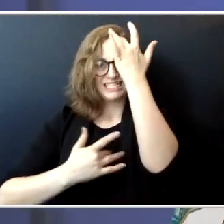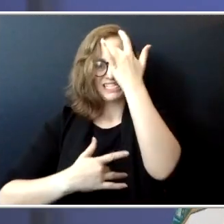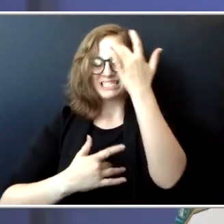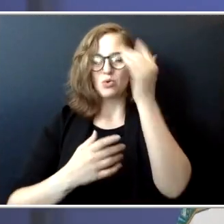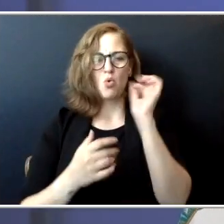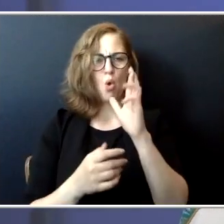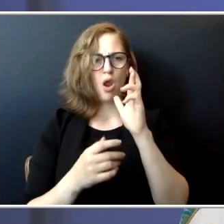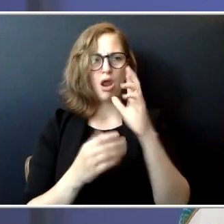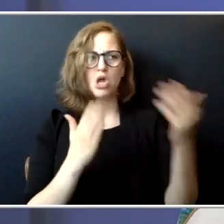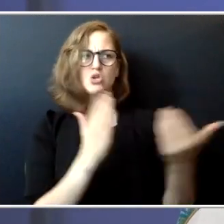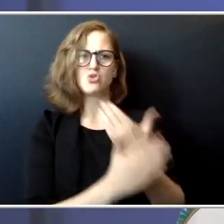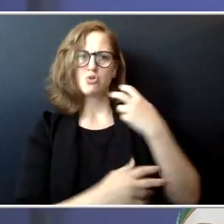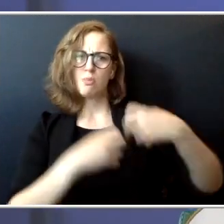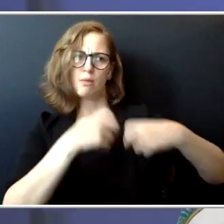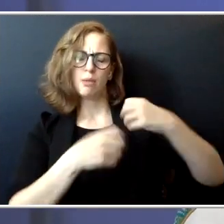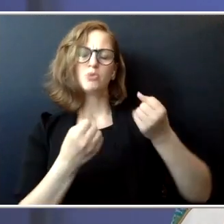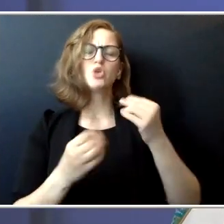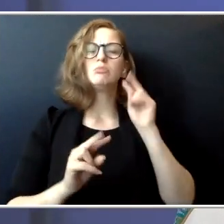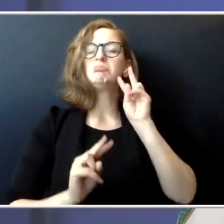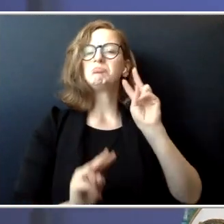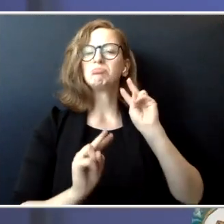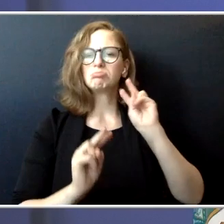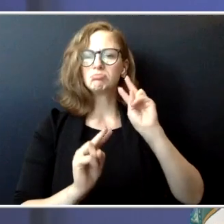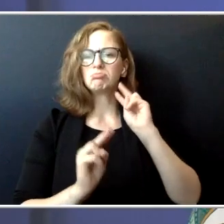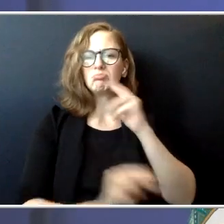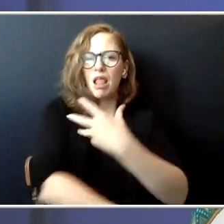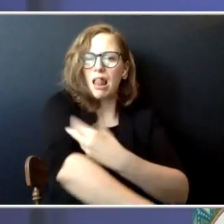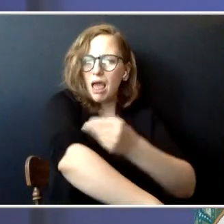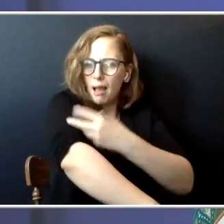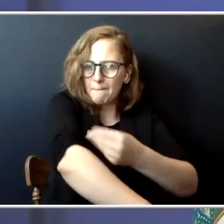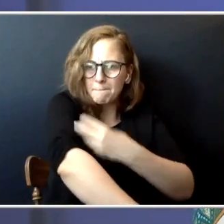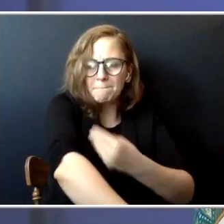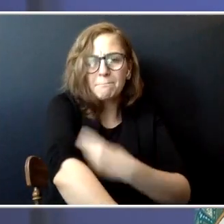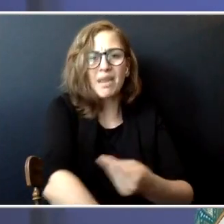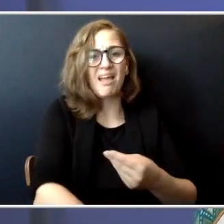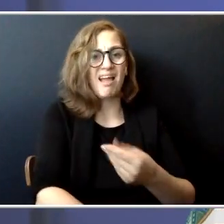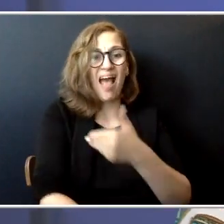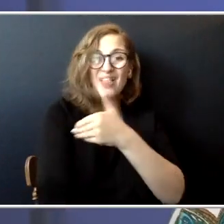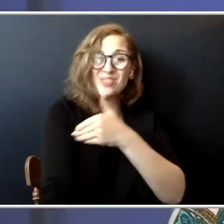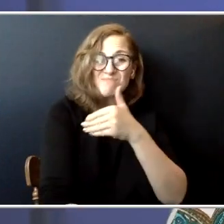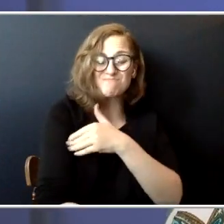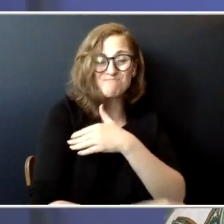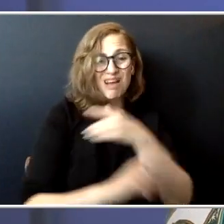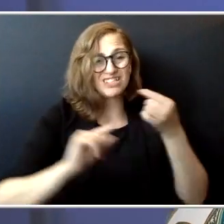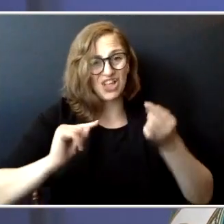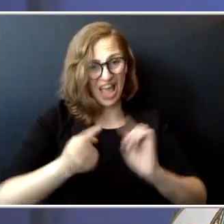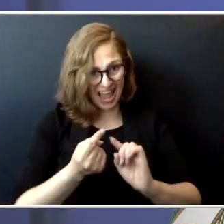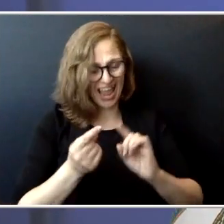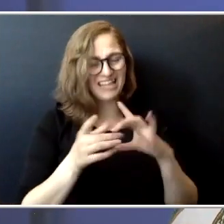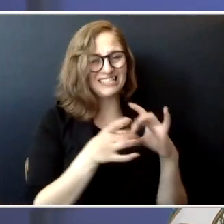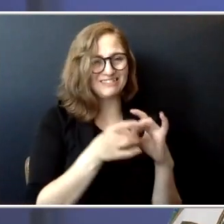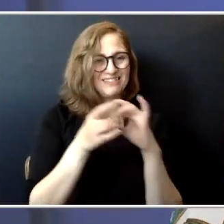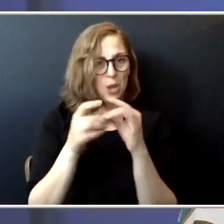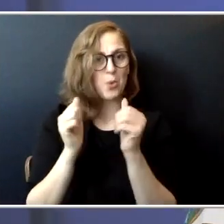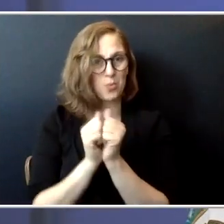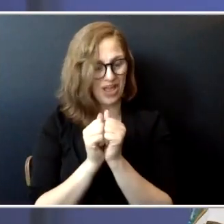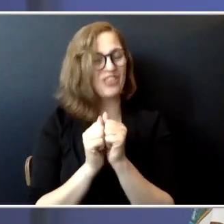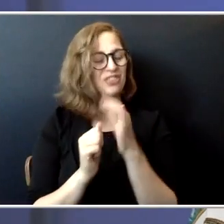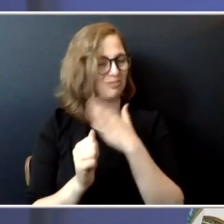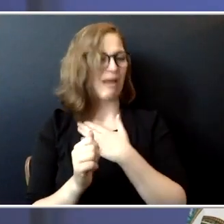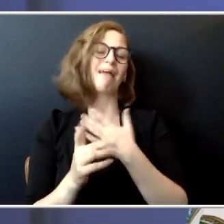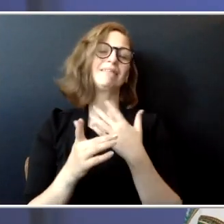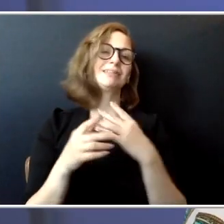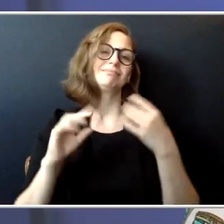doing labs, and the fatigue, the muscle aches come with the mixed connective tissue disease, but they were starting to get worse.